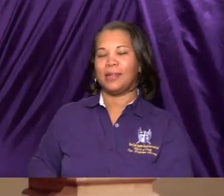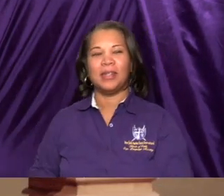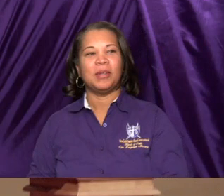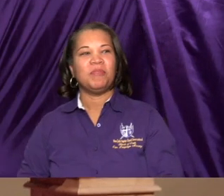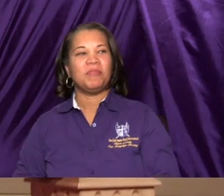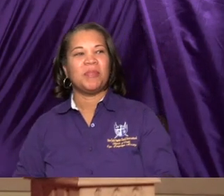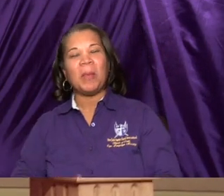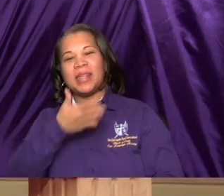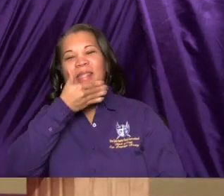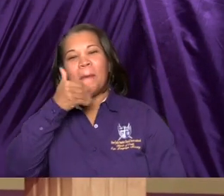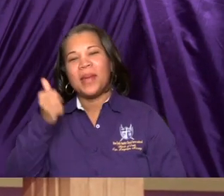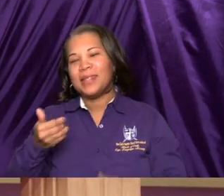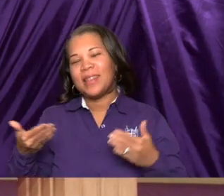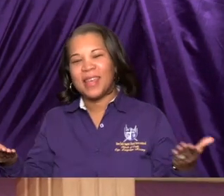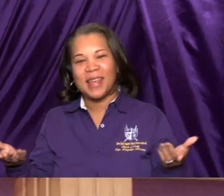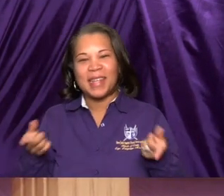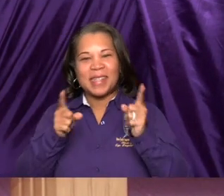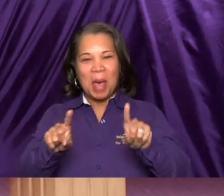But you're the best thing that ever happened to me.